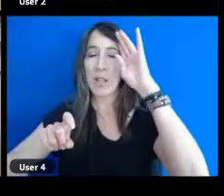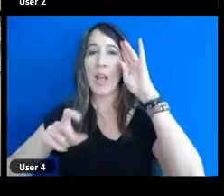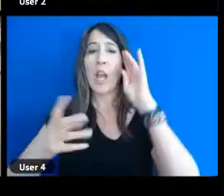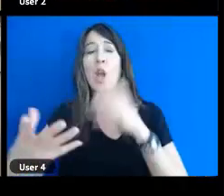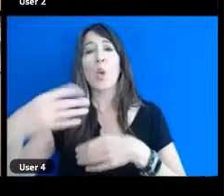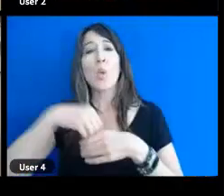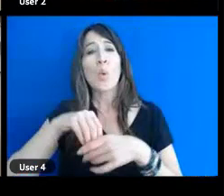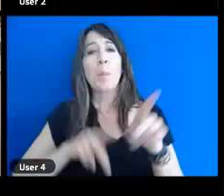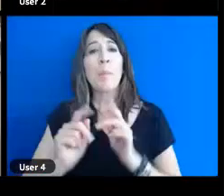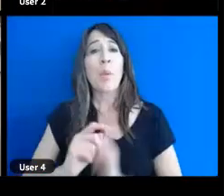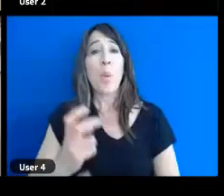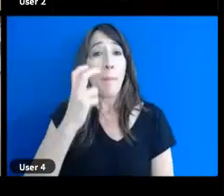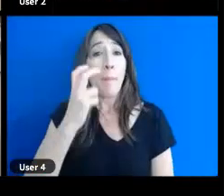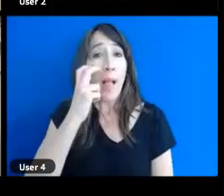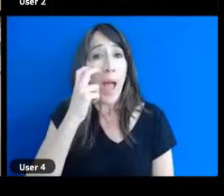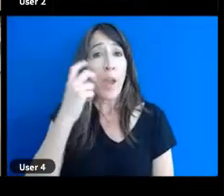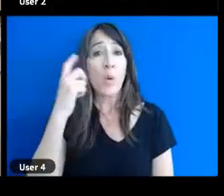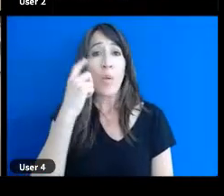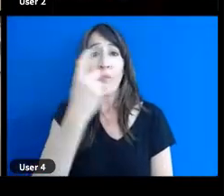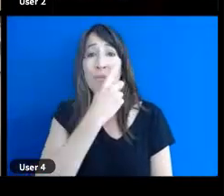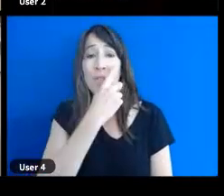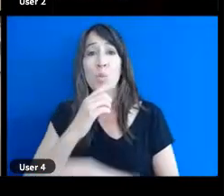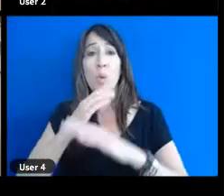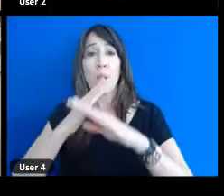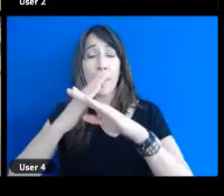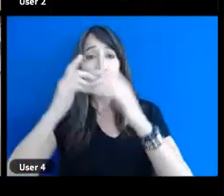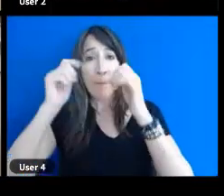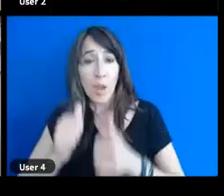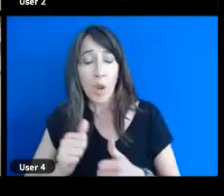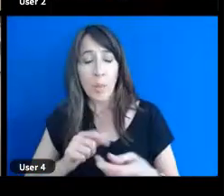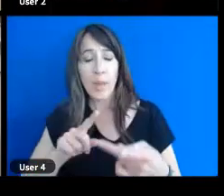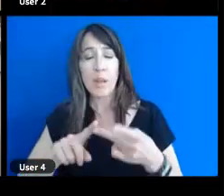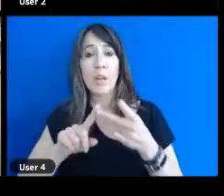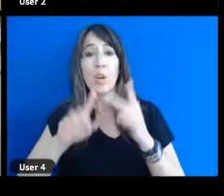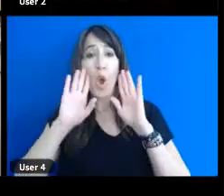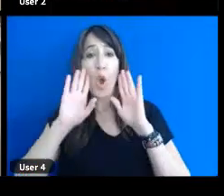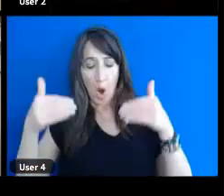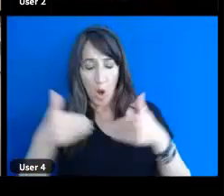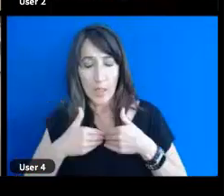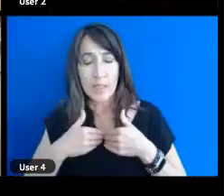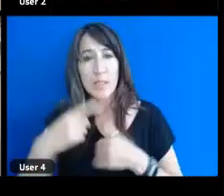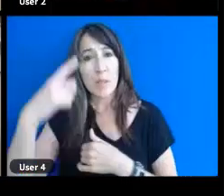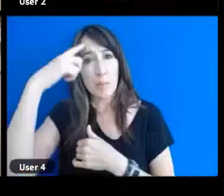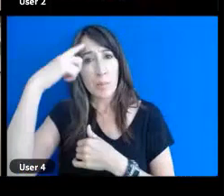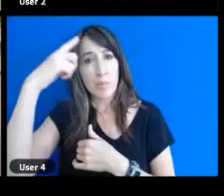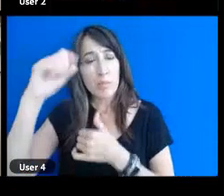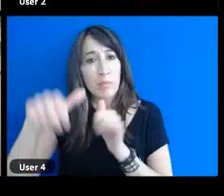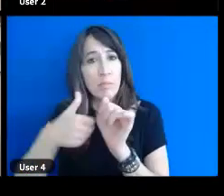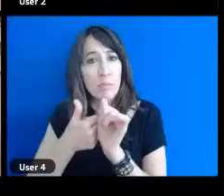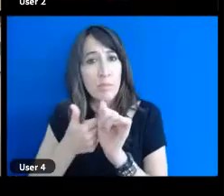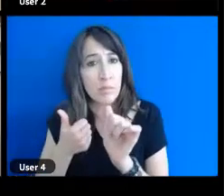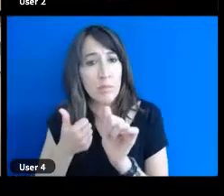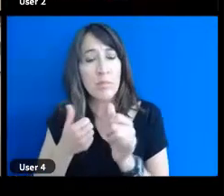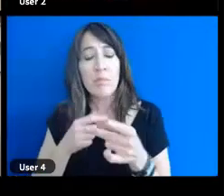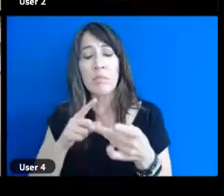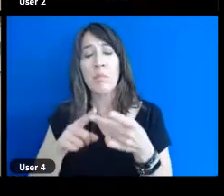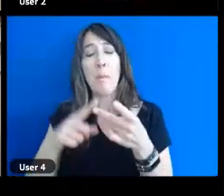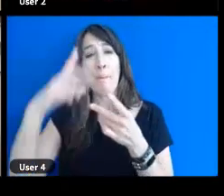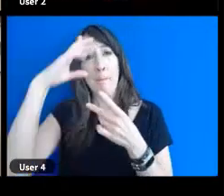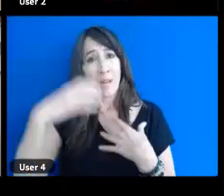people to test drive it for you. Be sure to include people who have blind or have a visual impairment, people